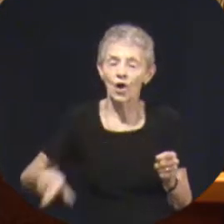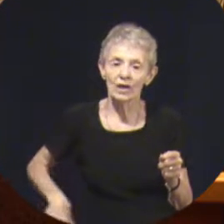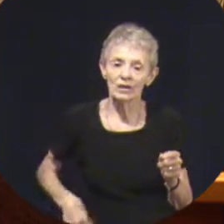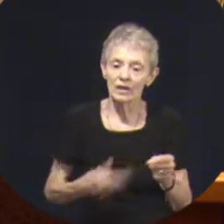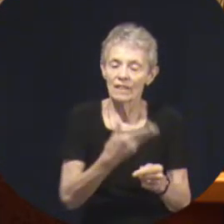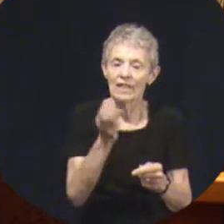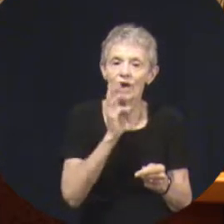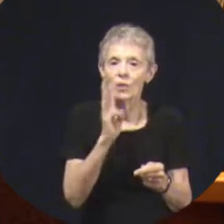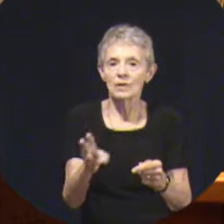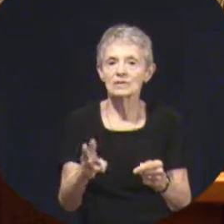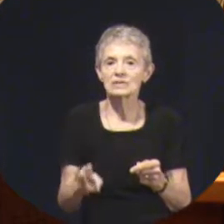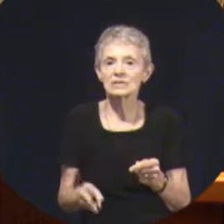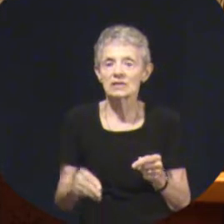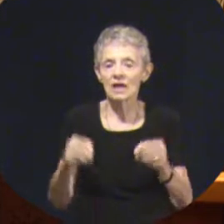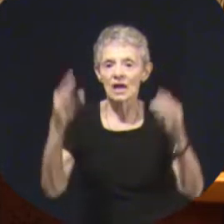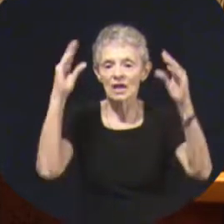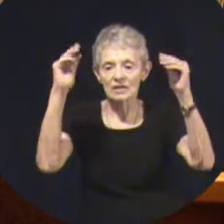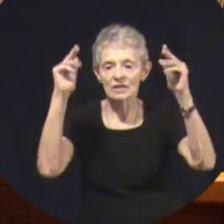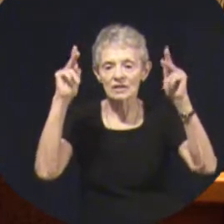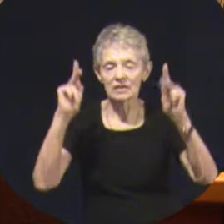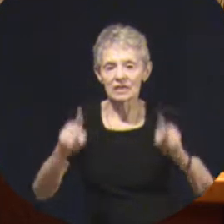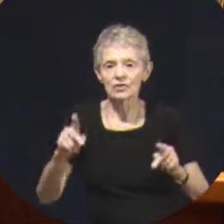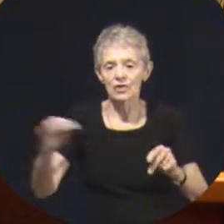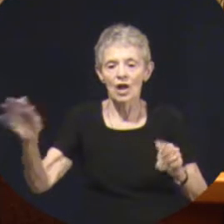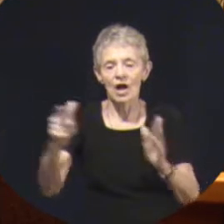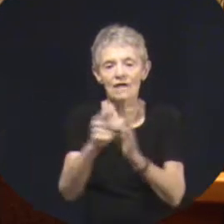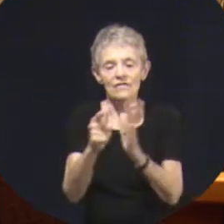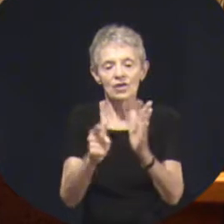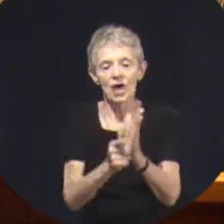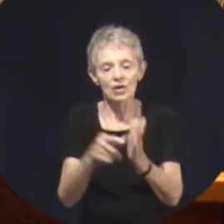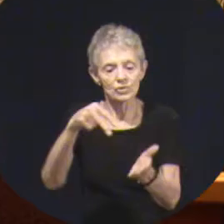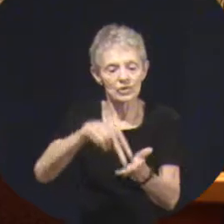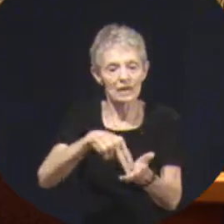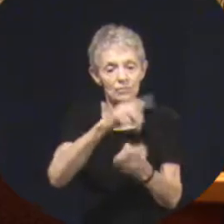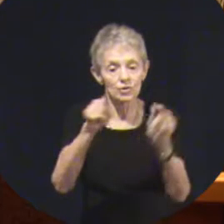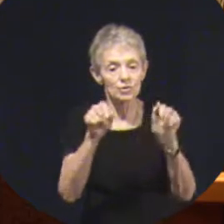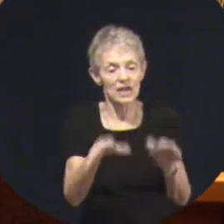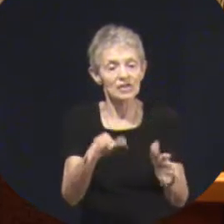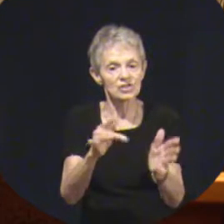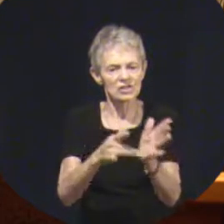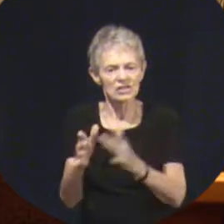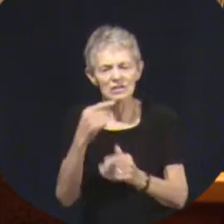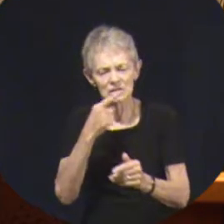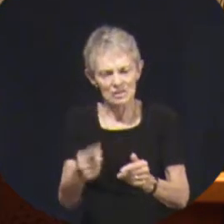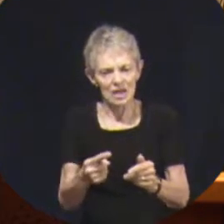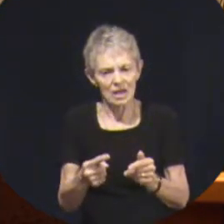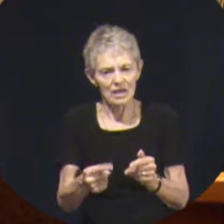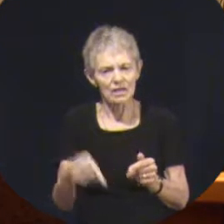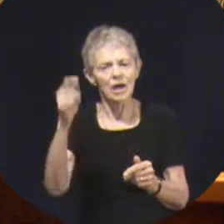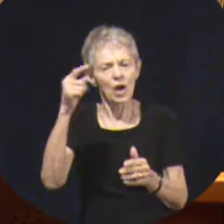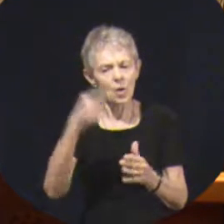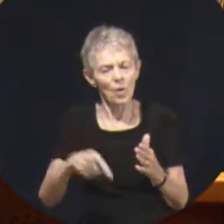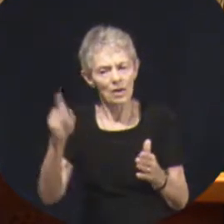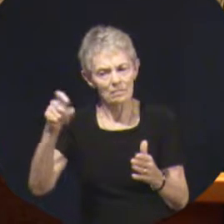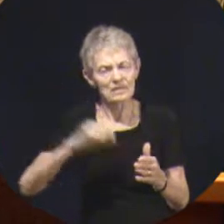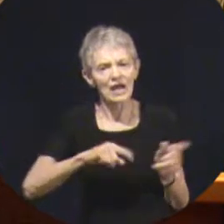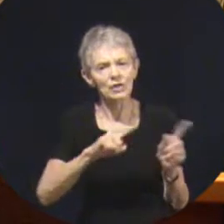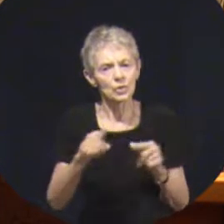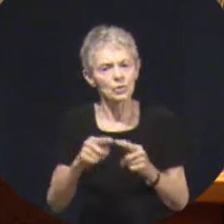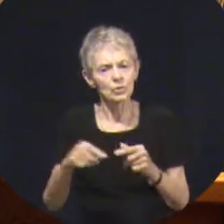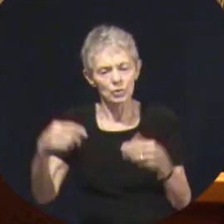There was a scholar of the law who stood up to test Jesus and said, "Teacher, what must I do to